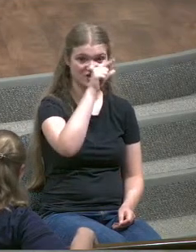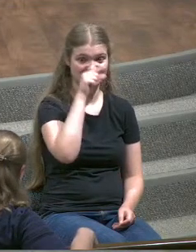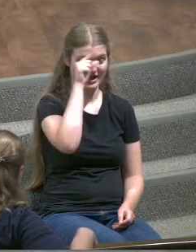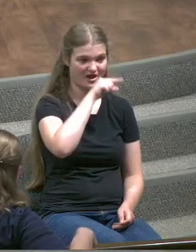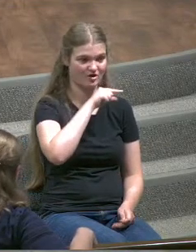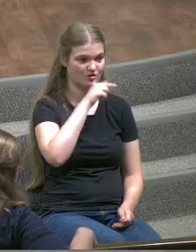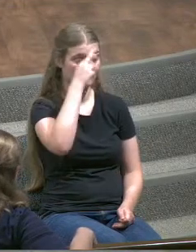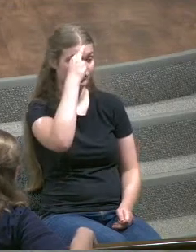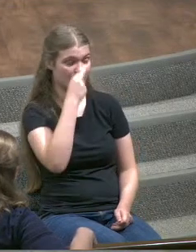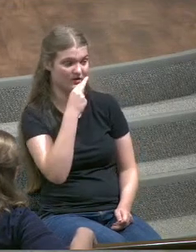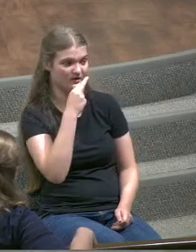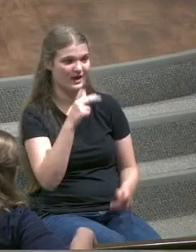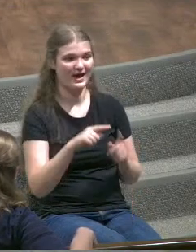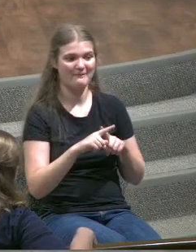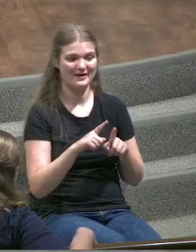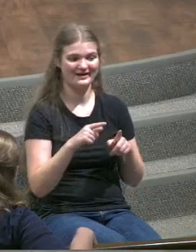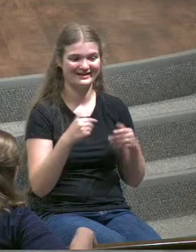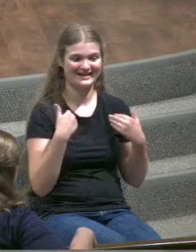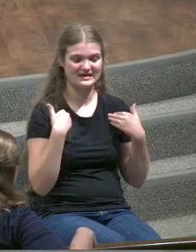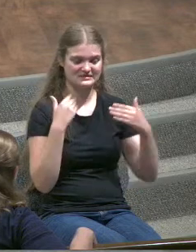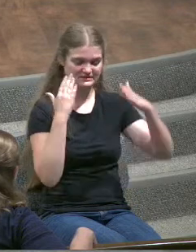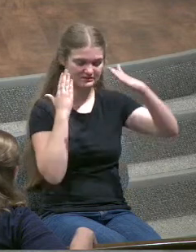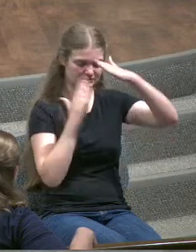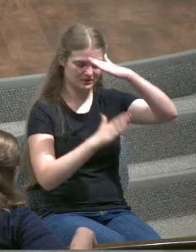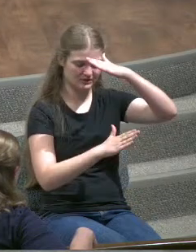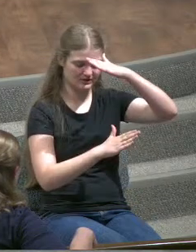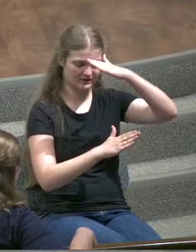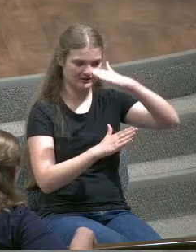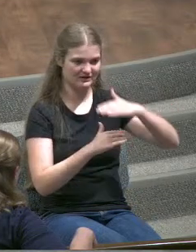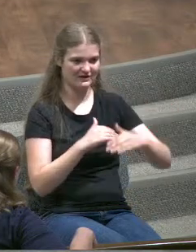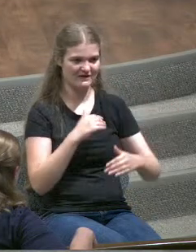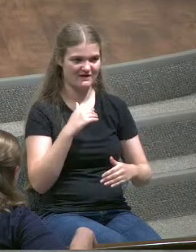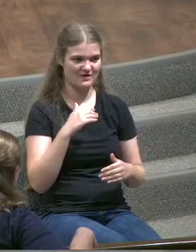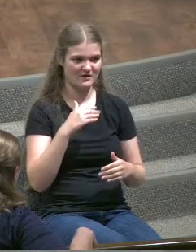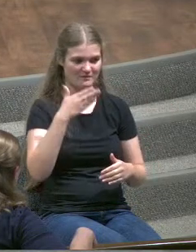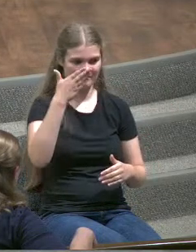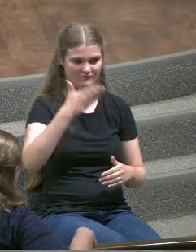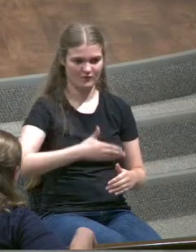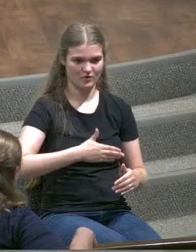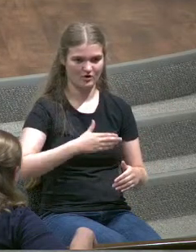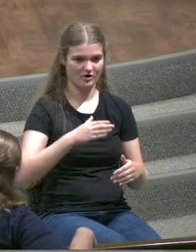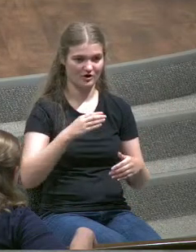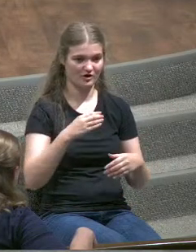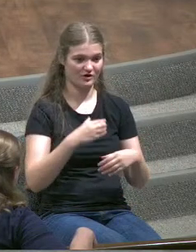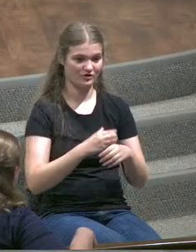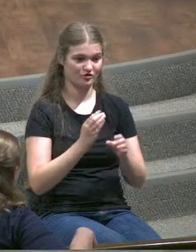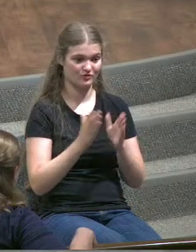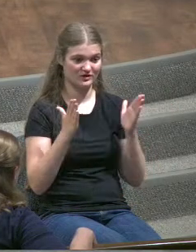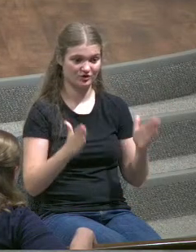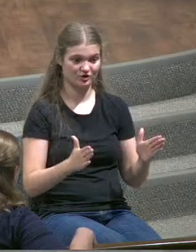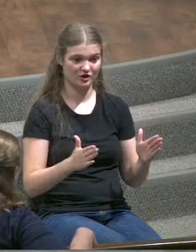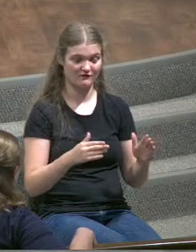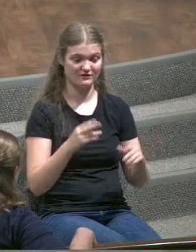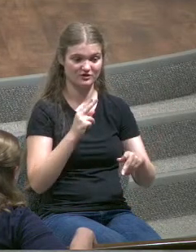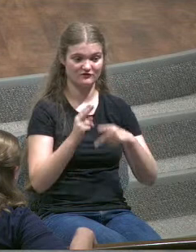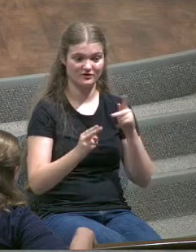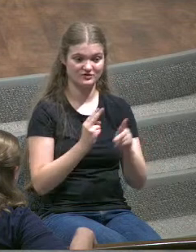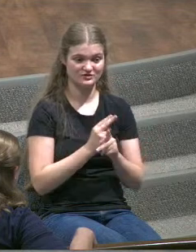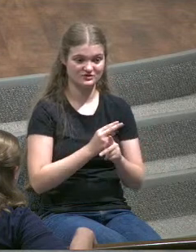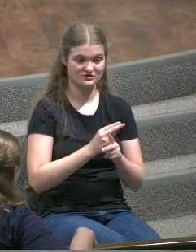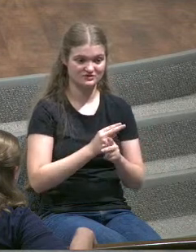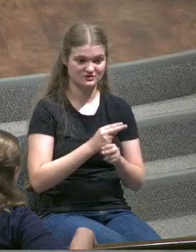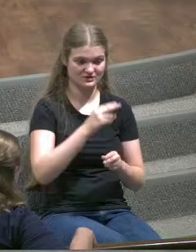but who demonstrates a humility before the creator of the universe in human form, and who also recognizes